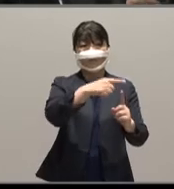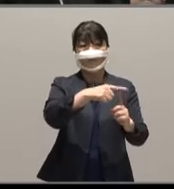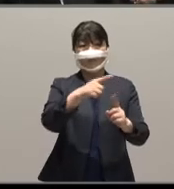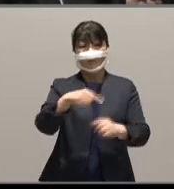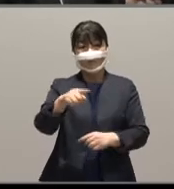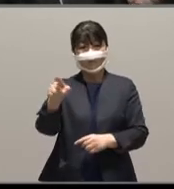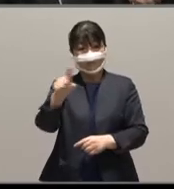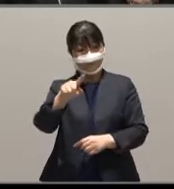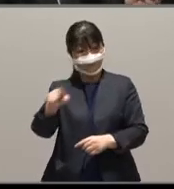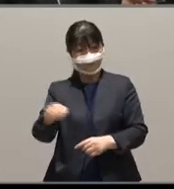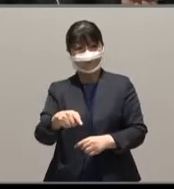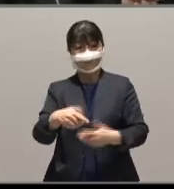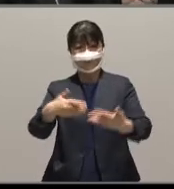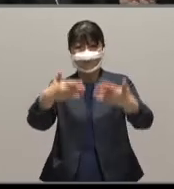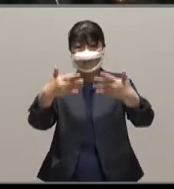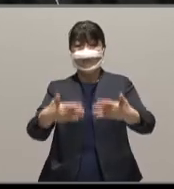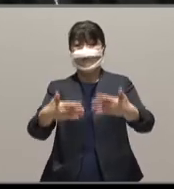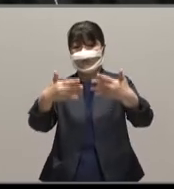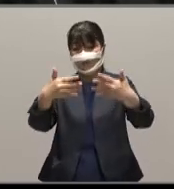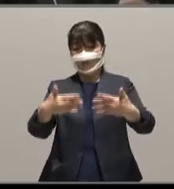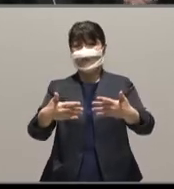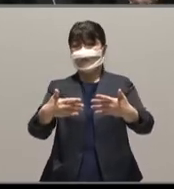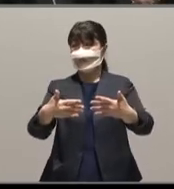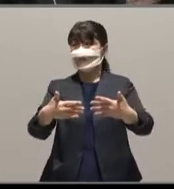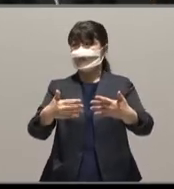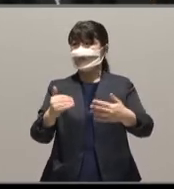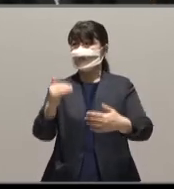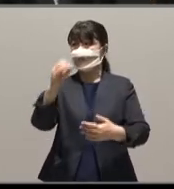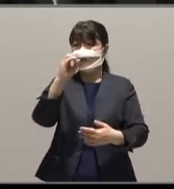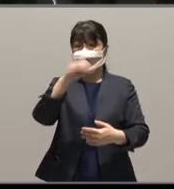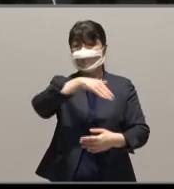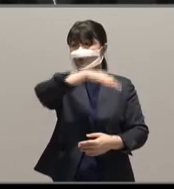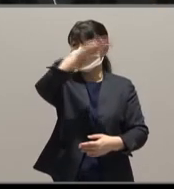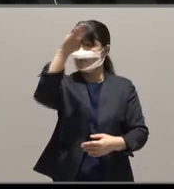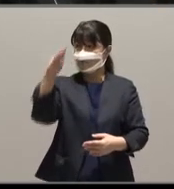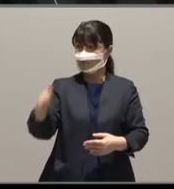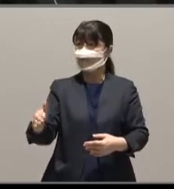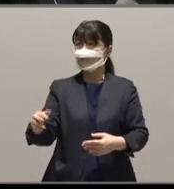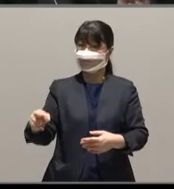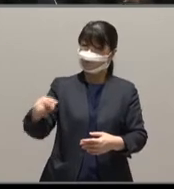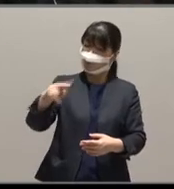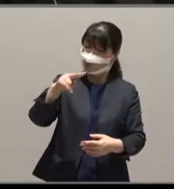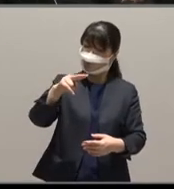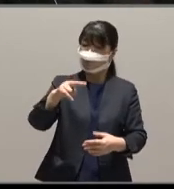and TBS health program.